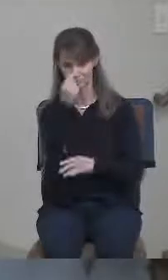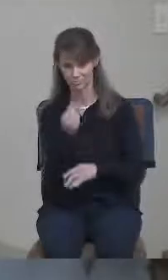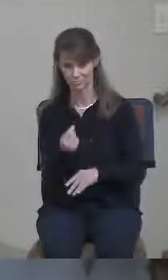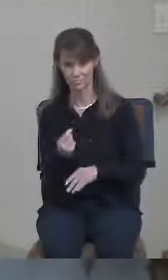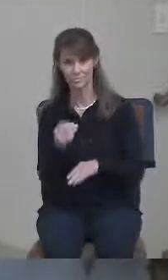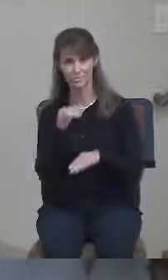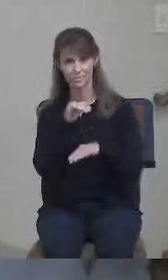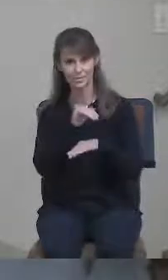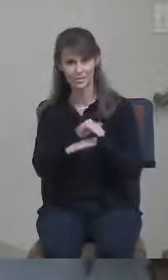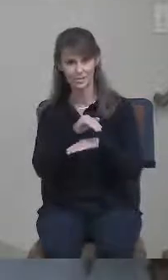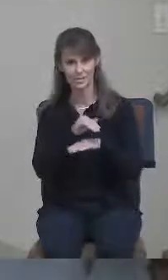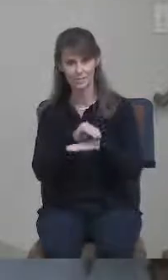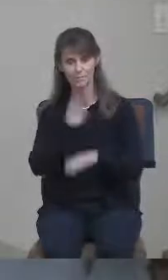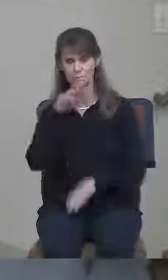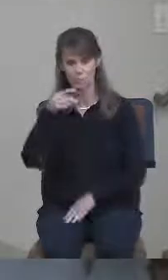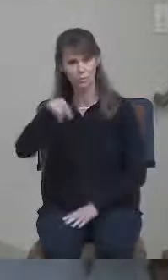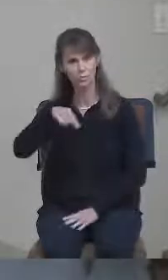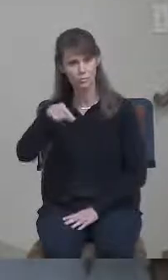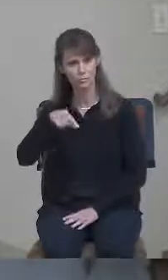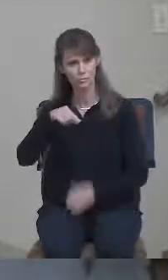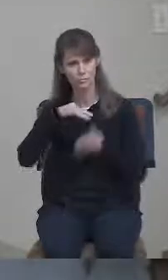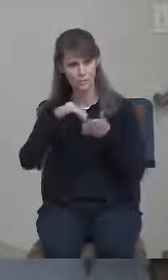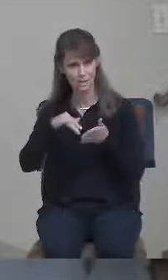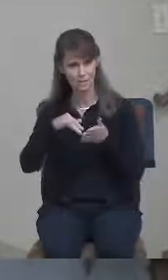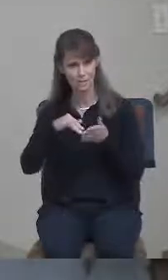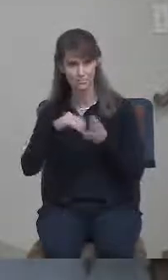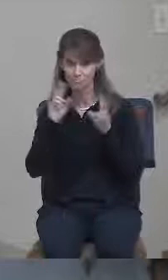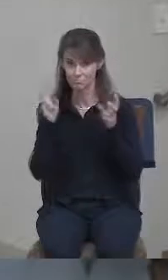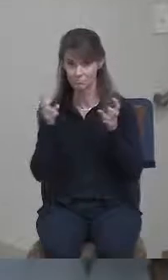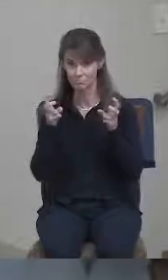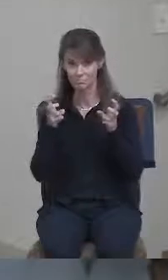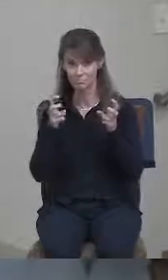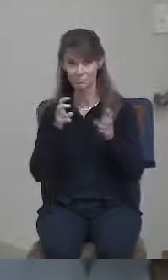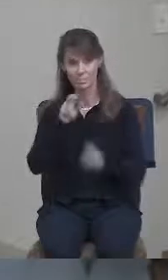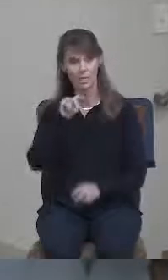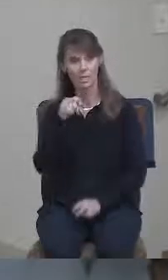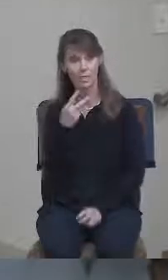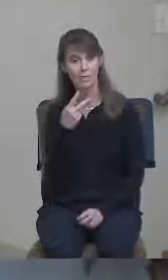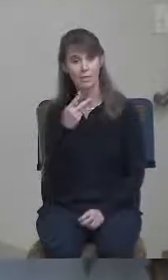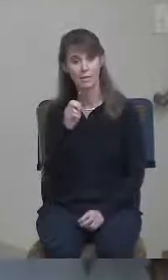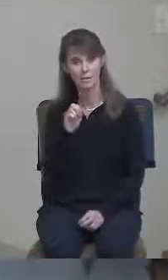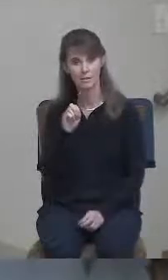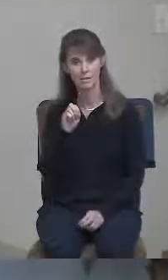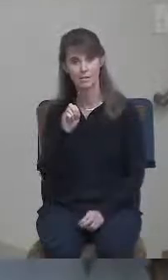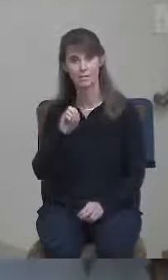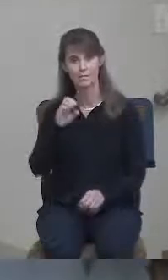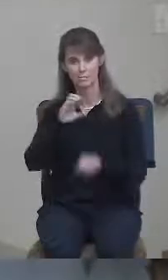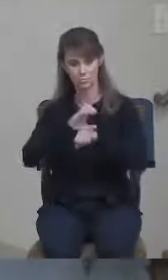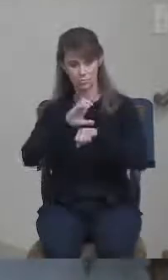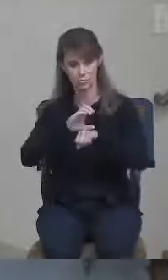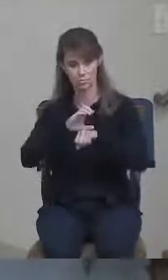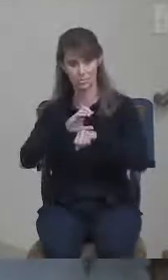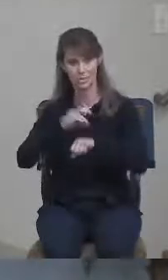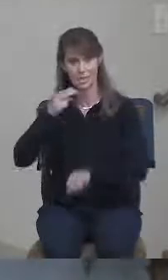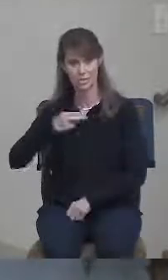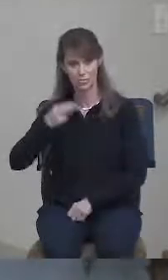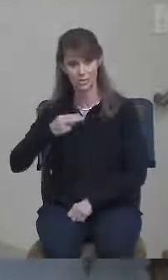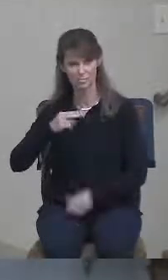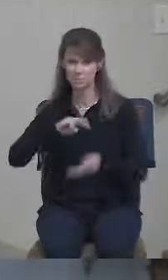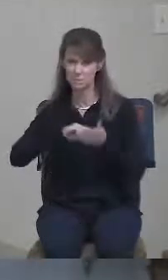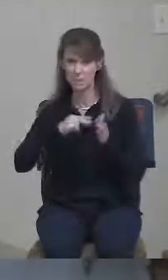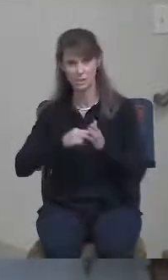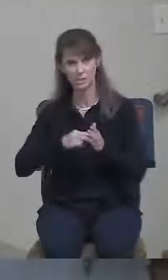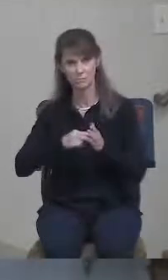fourth quarter of this year on the subject of church history. For the last quarter, there have